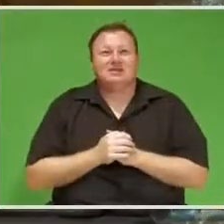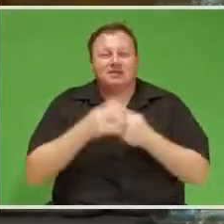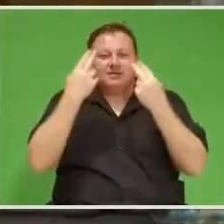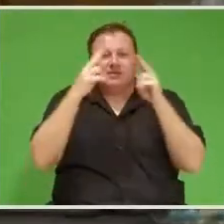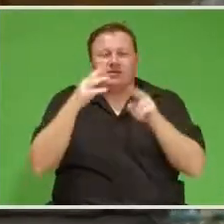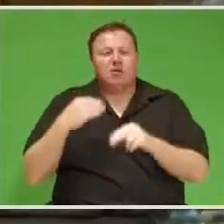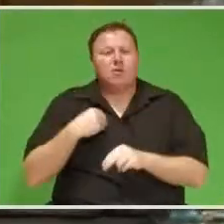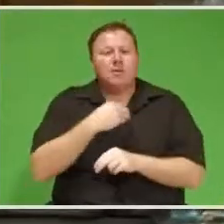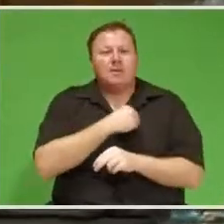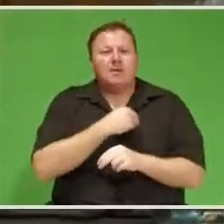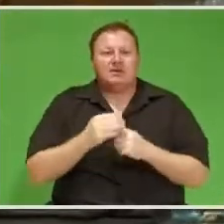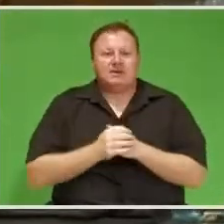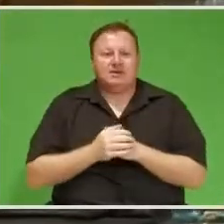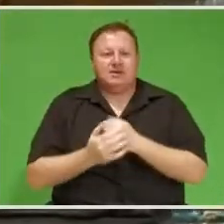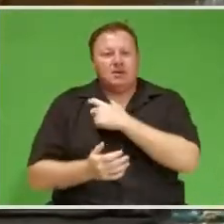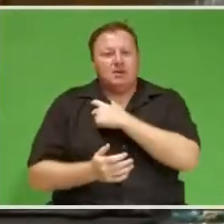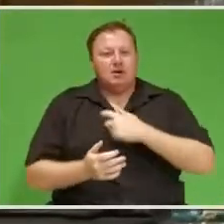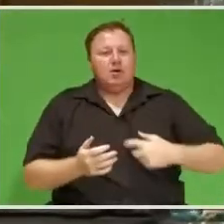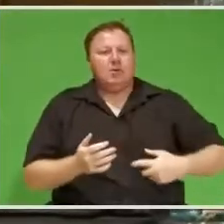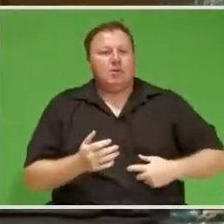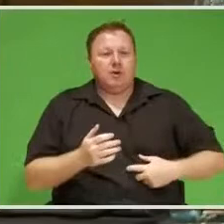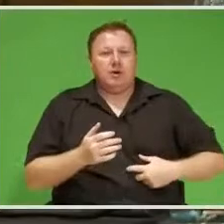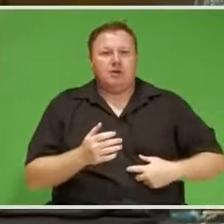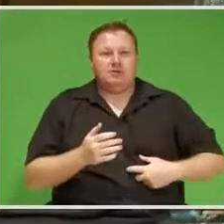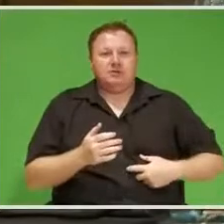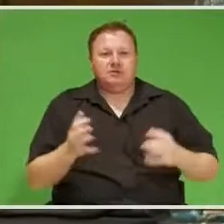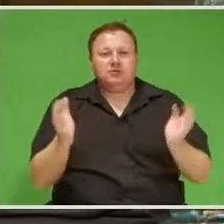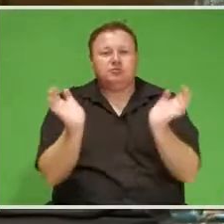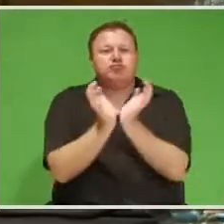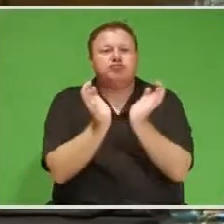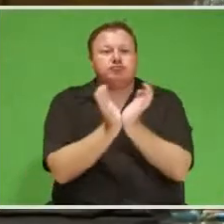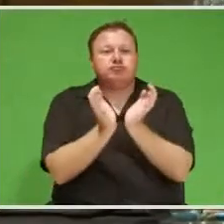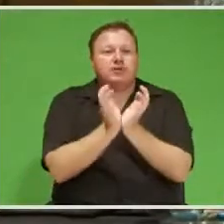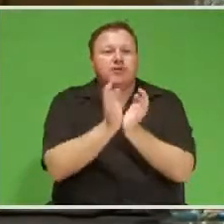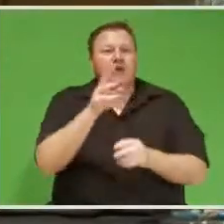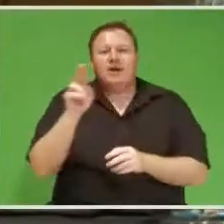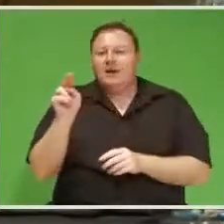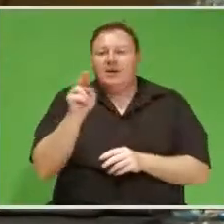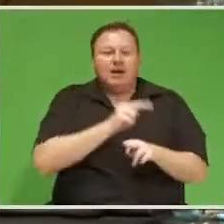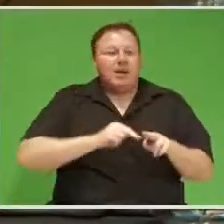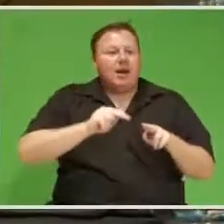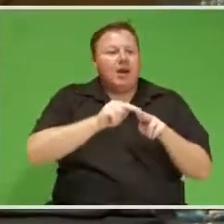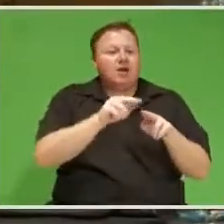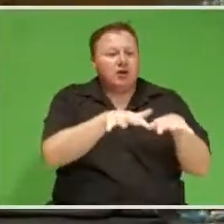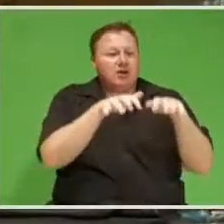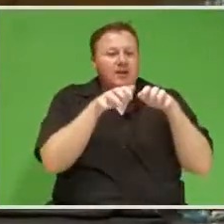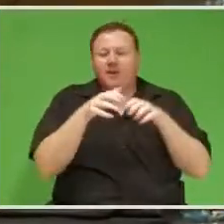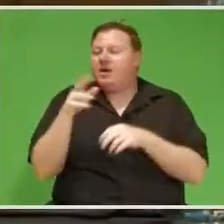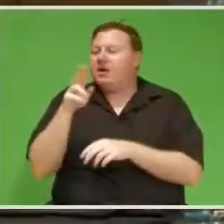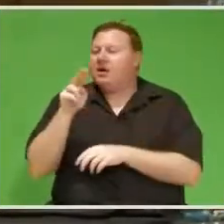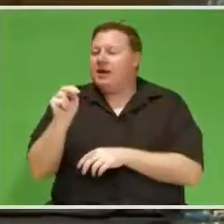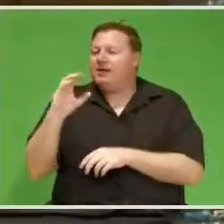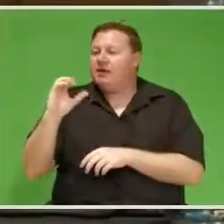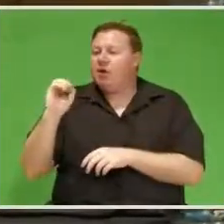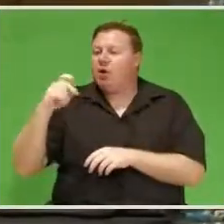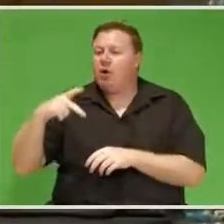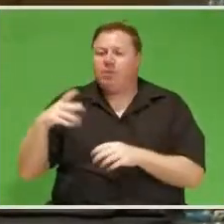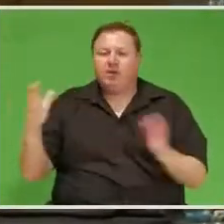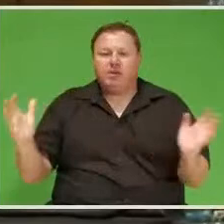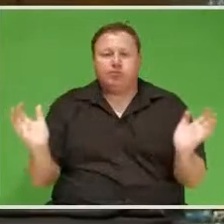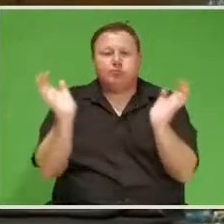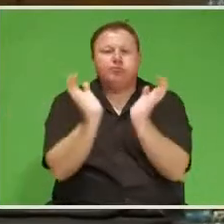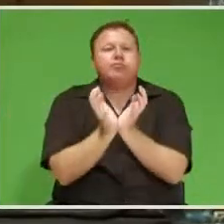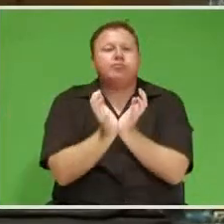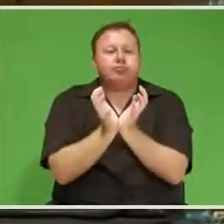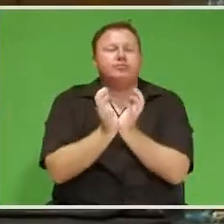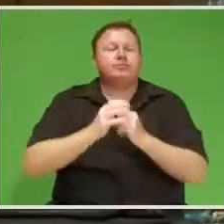Honorable members, the President has called this joint sitting of the National Assembly and the National Council of